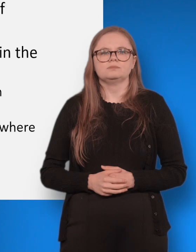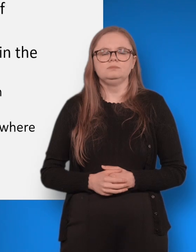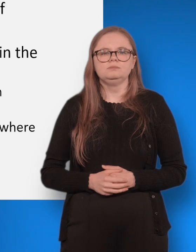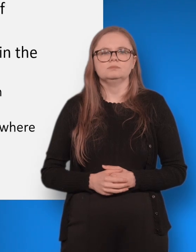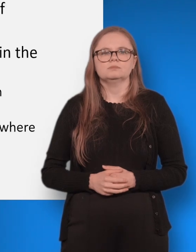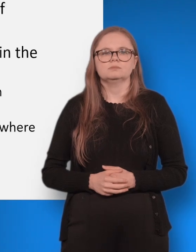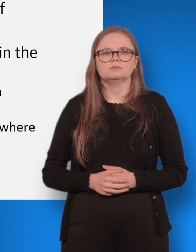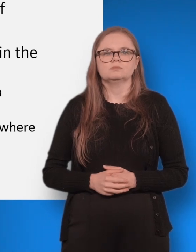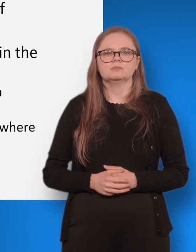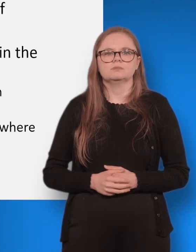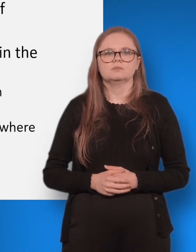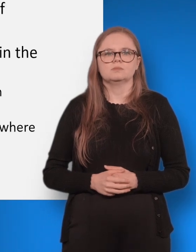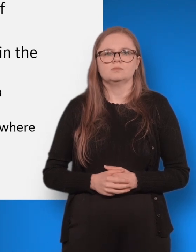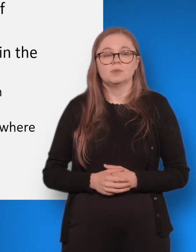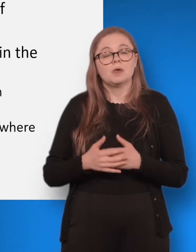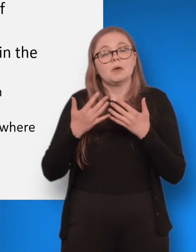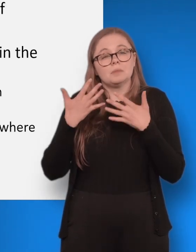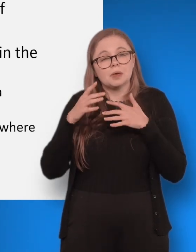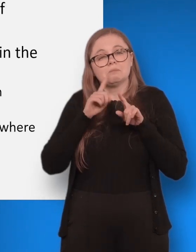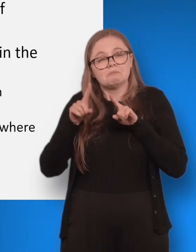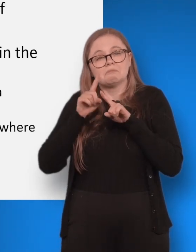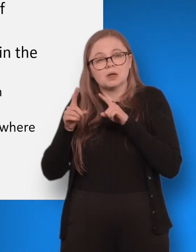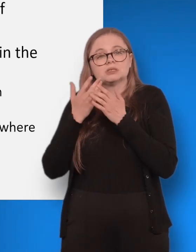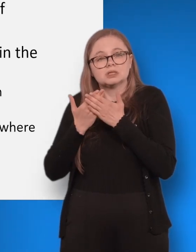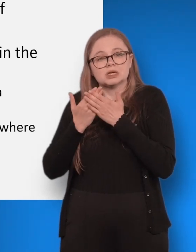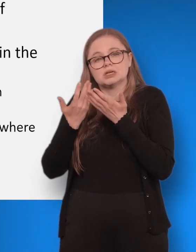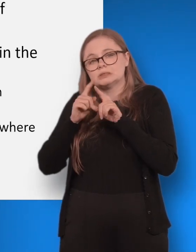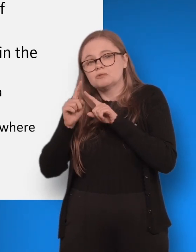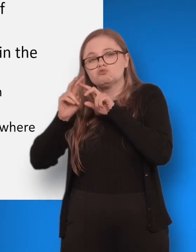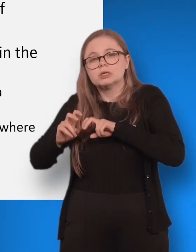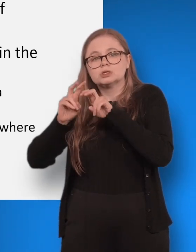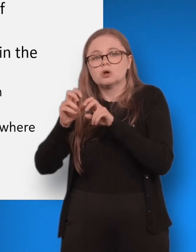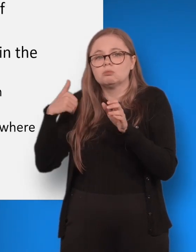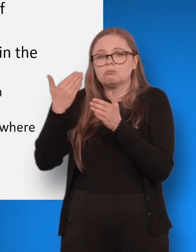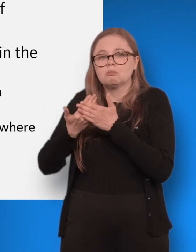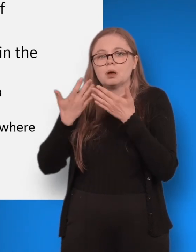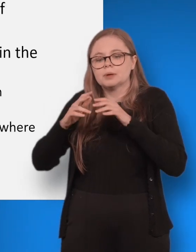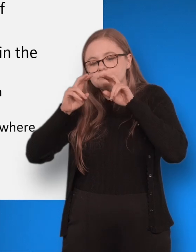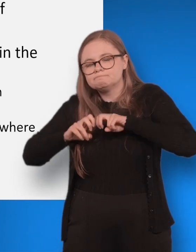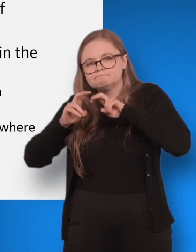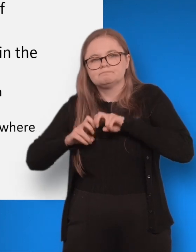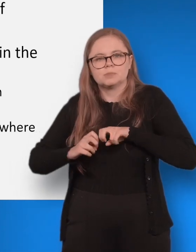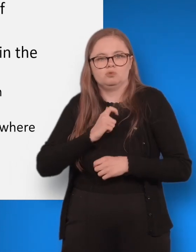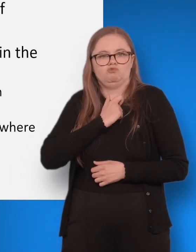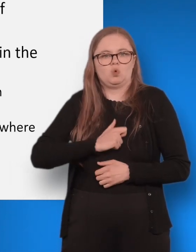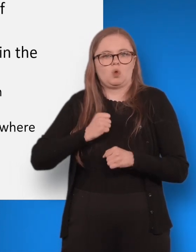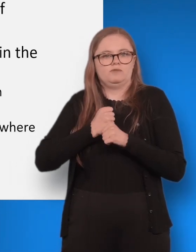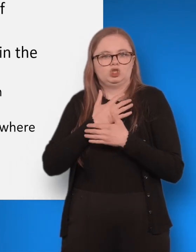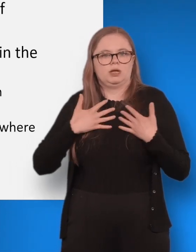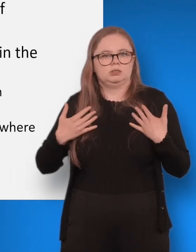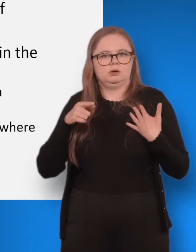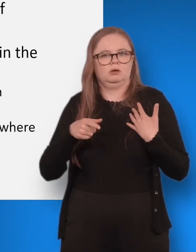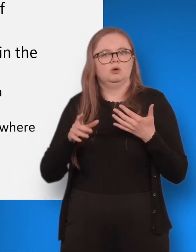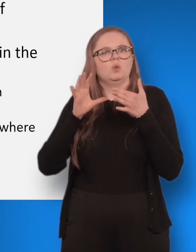So there are a number of studies that examine the role of gender in the formation of collaborative